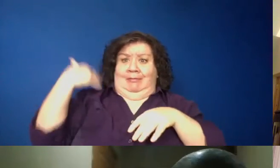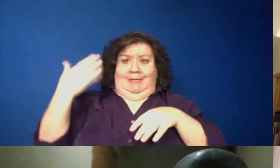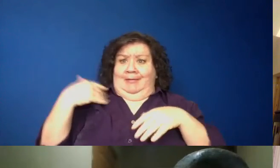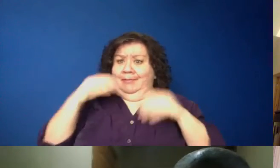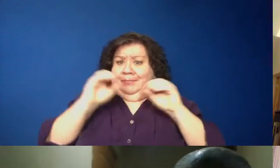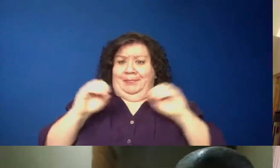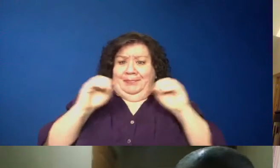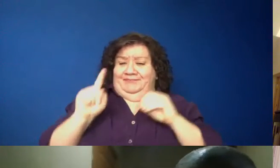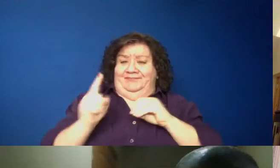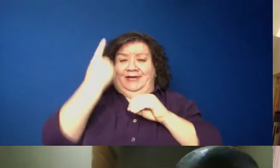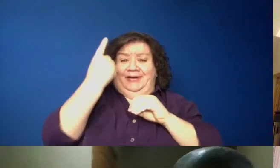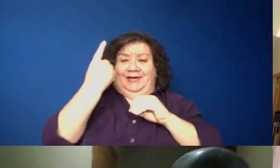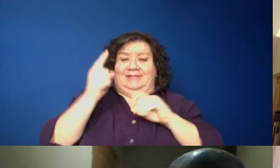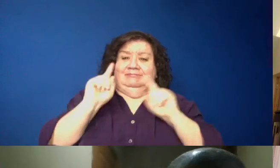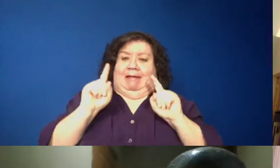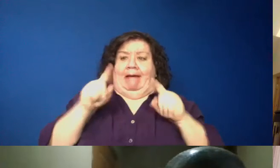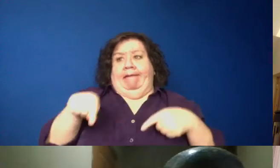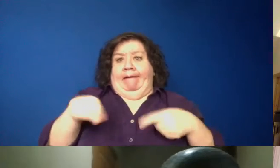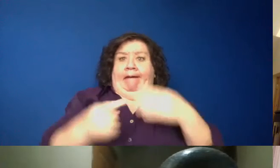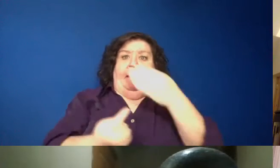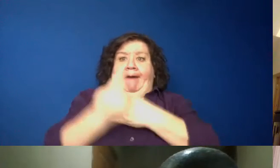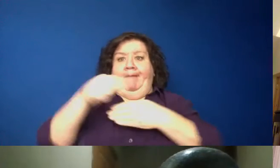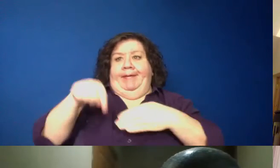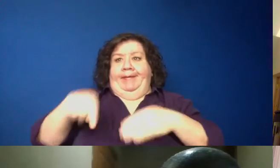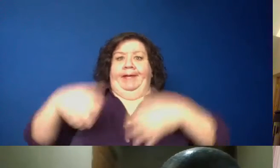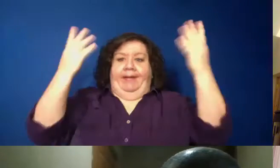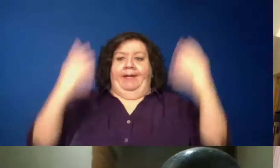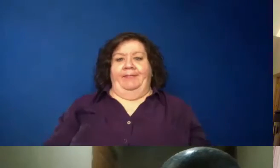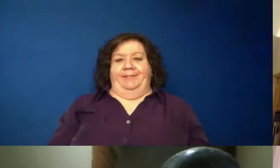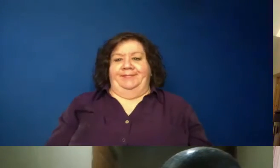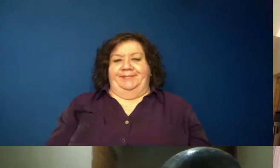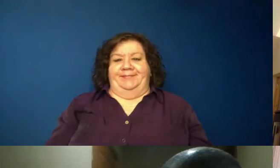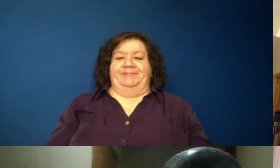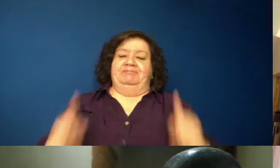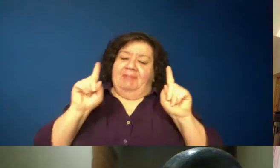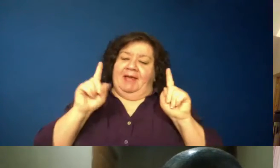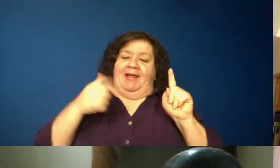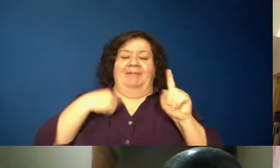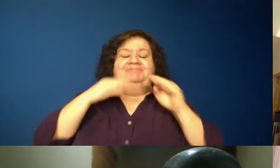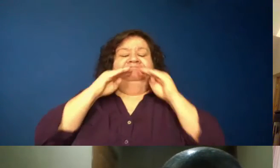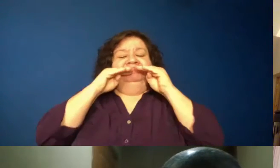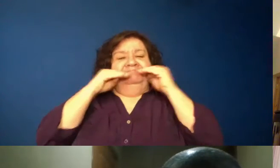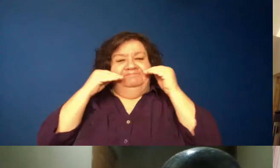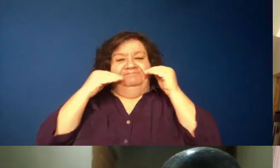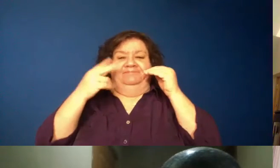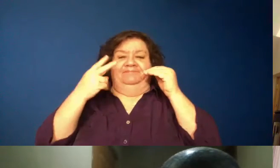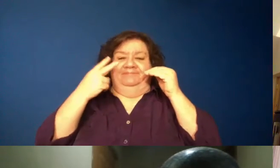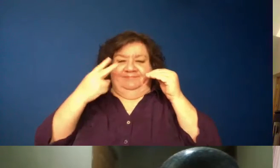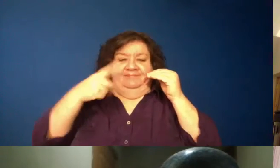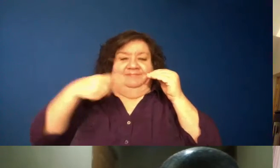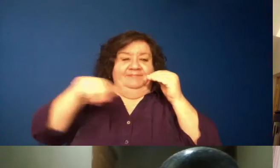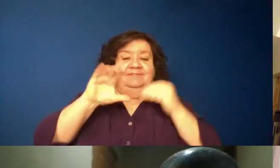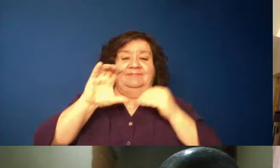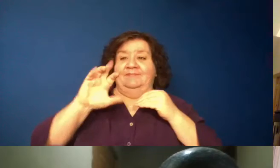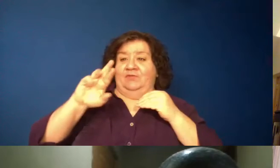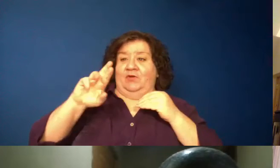very happy to hear that the CRPD committee is interested and committed